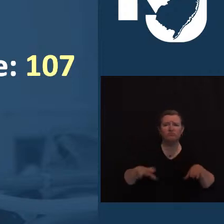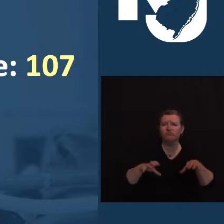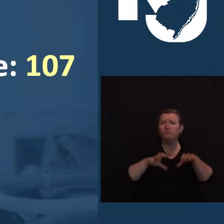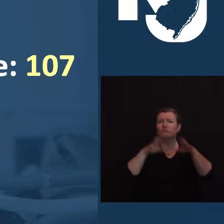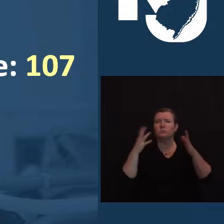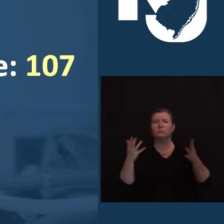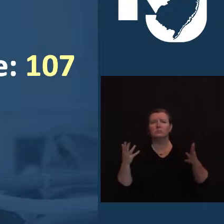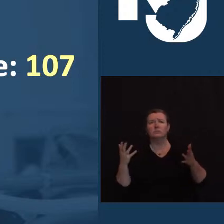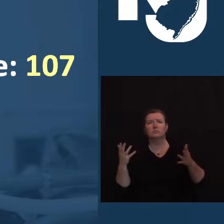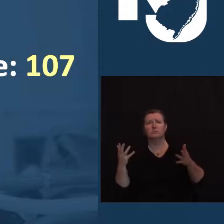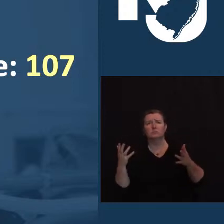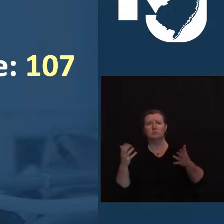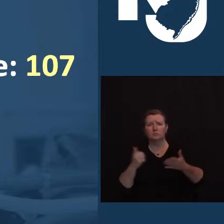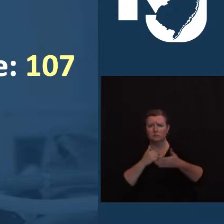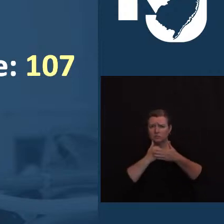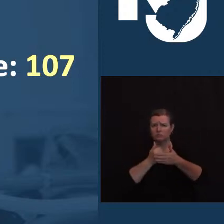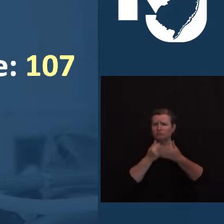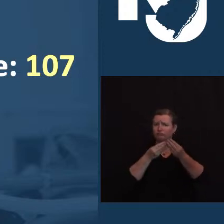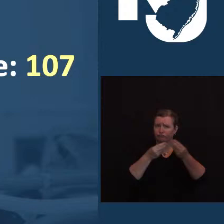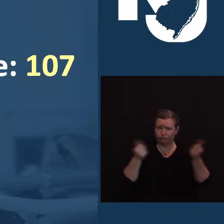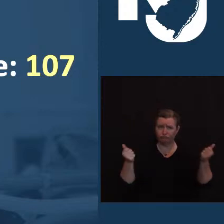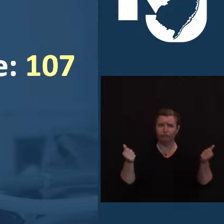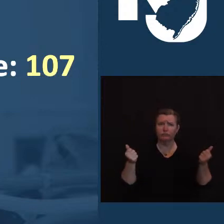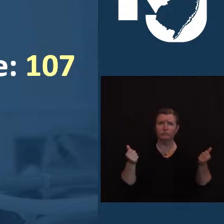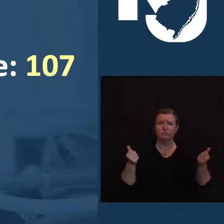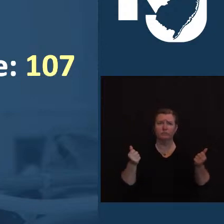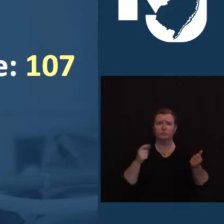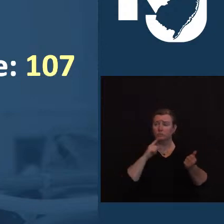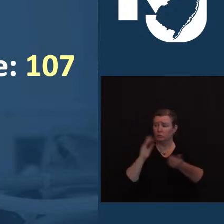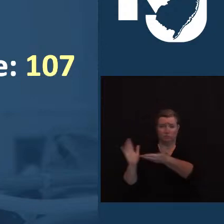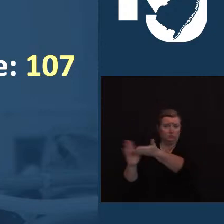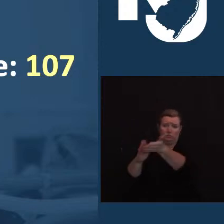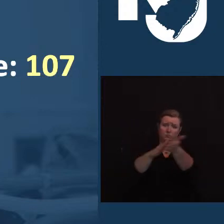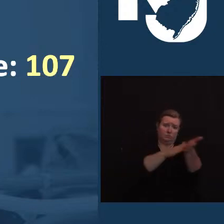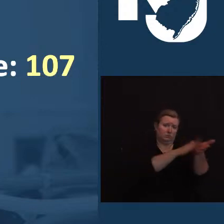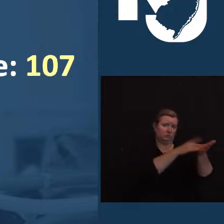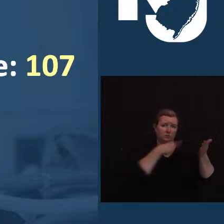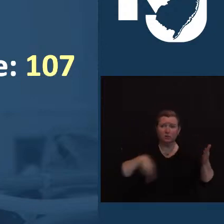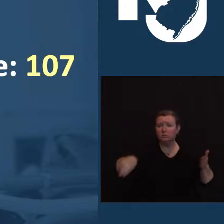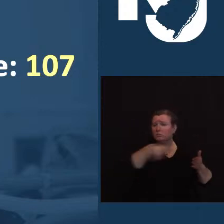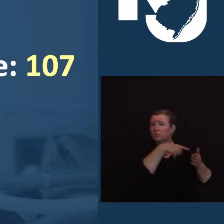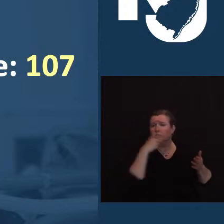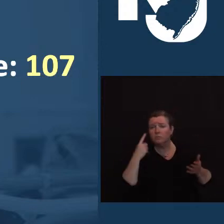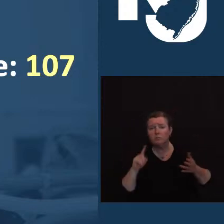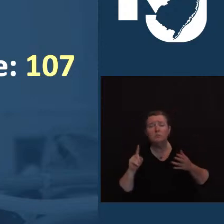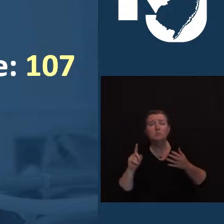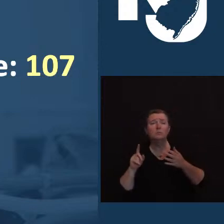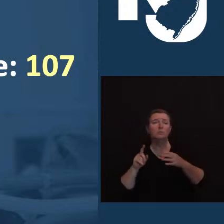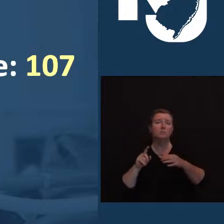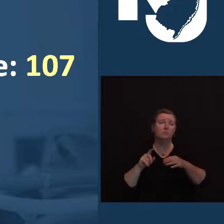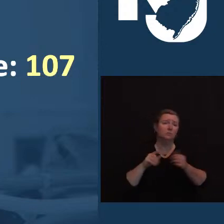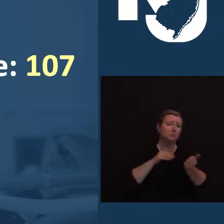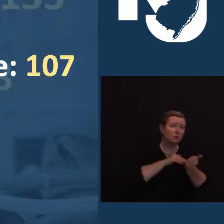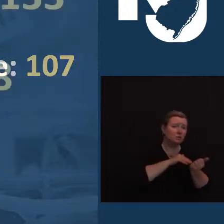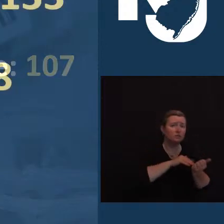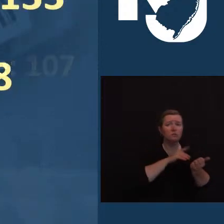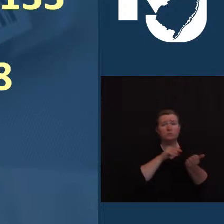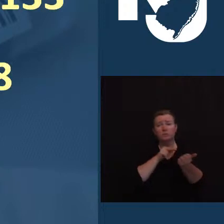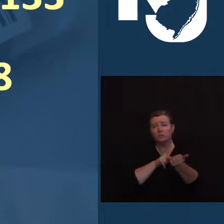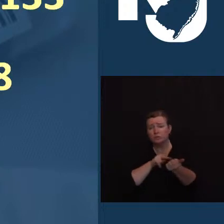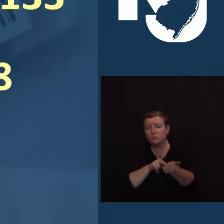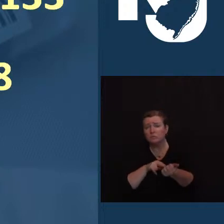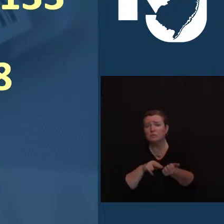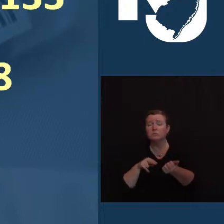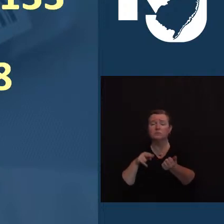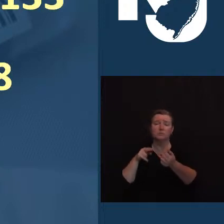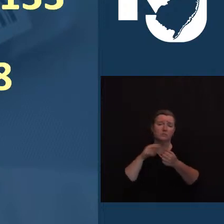fight to end this virus. And that credit goes to the millions of you out there and our extraordinary frontline healthcare workers. Here are the